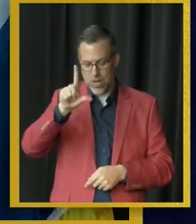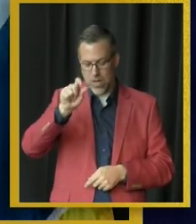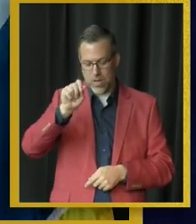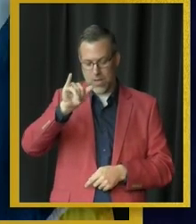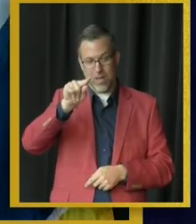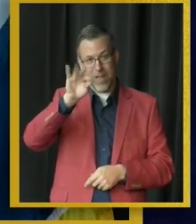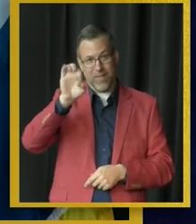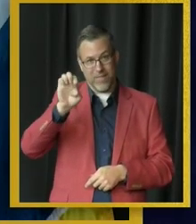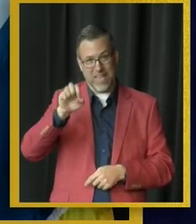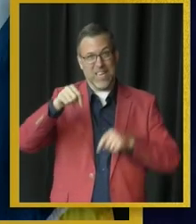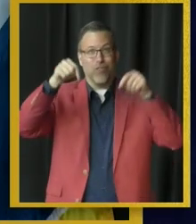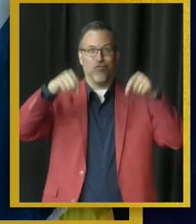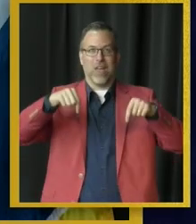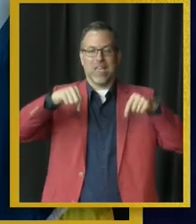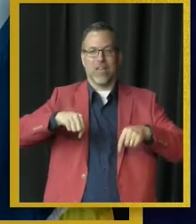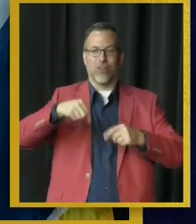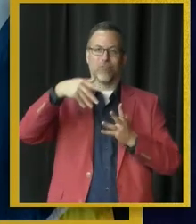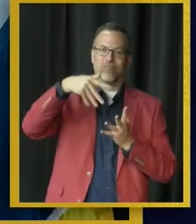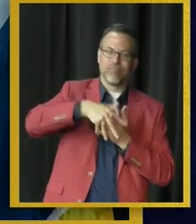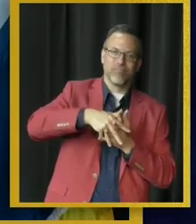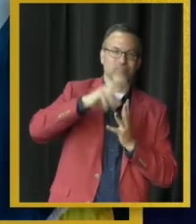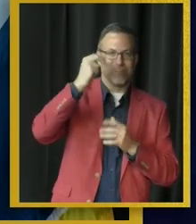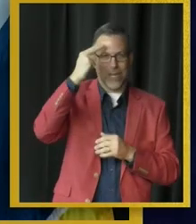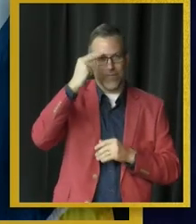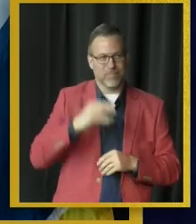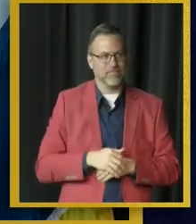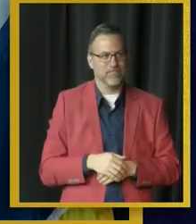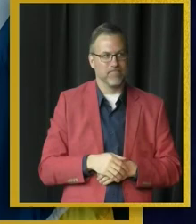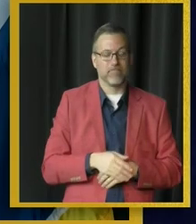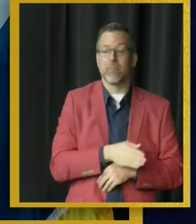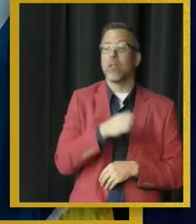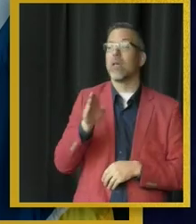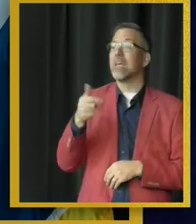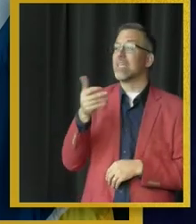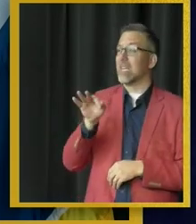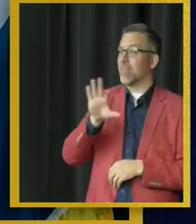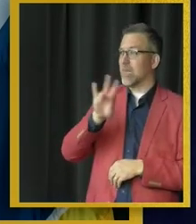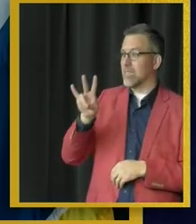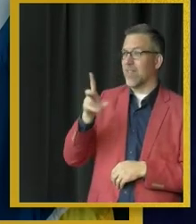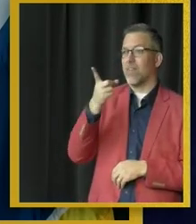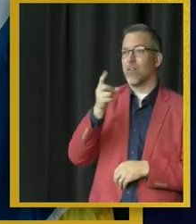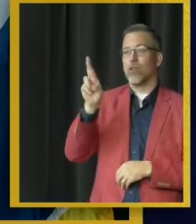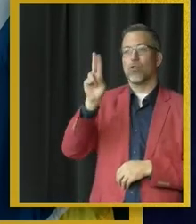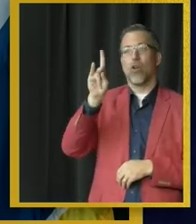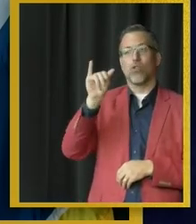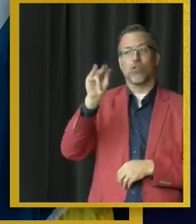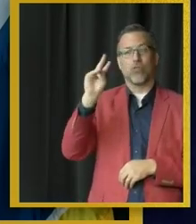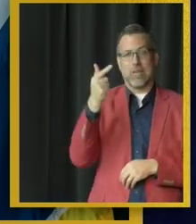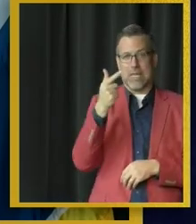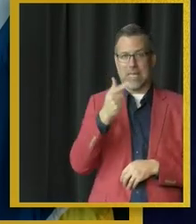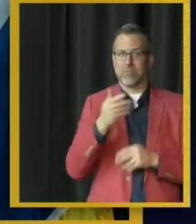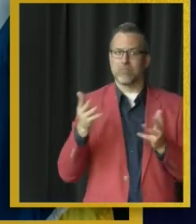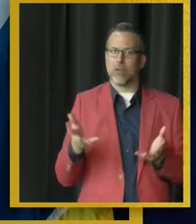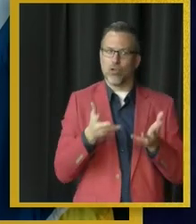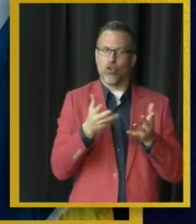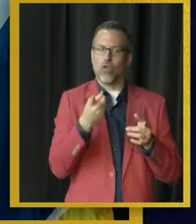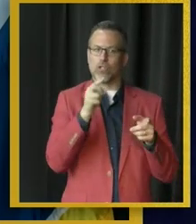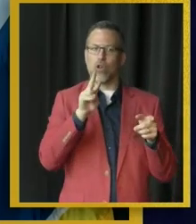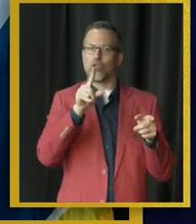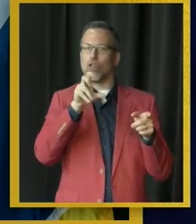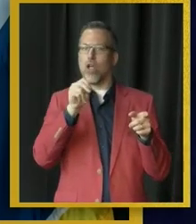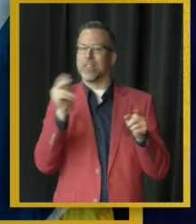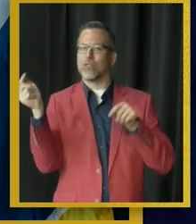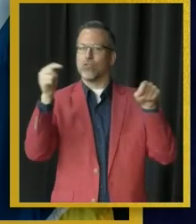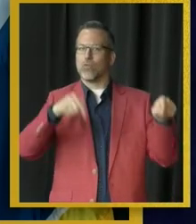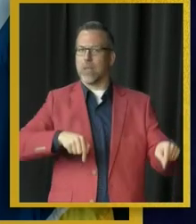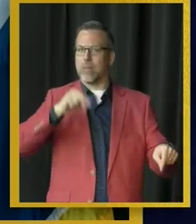great city of Nashville. In 1957, Dr. King encouraged Dr. Lawson to come to Nashville because